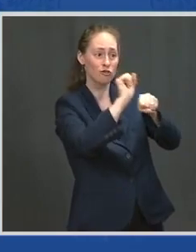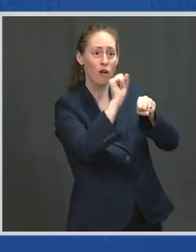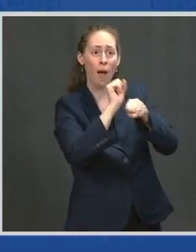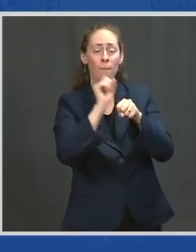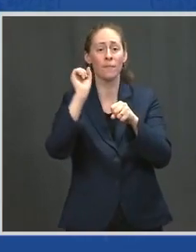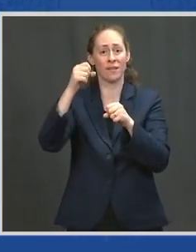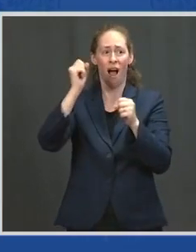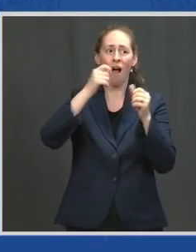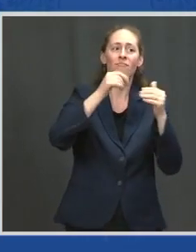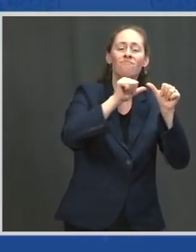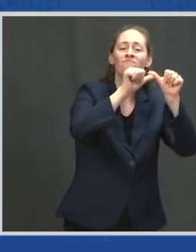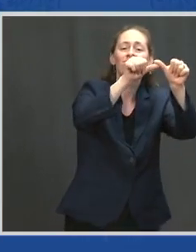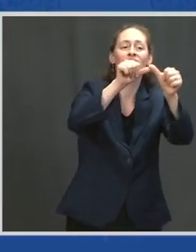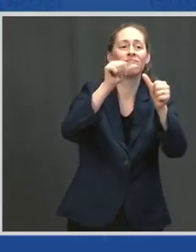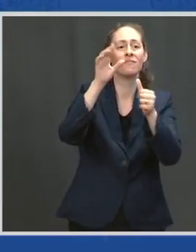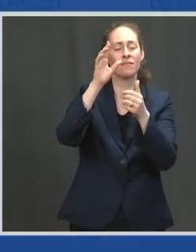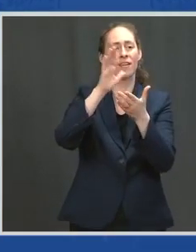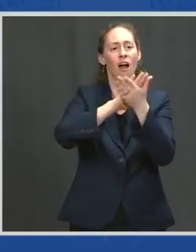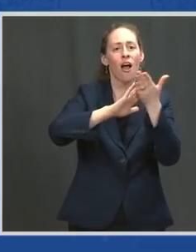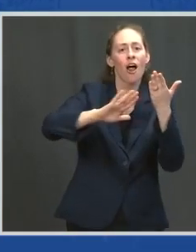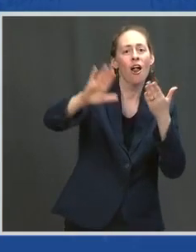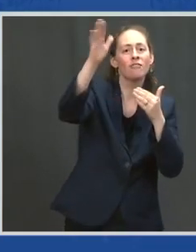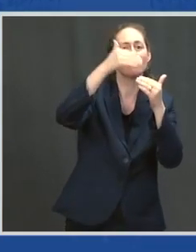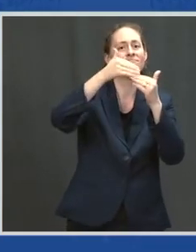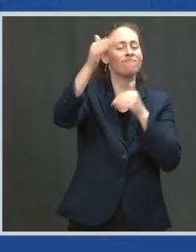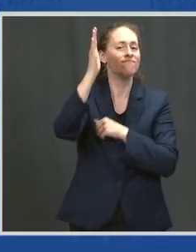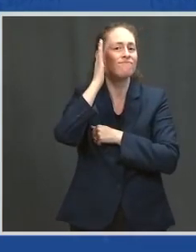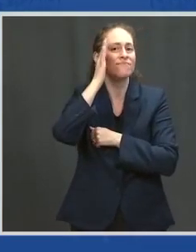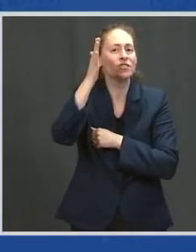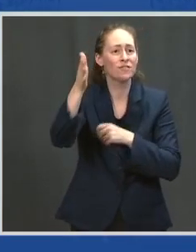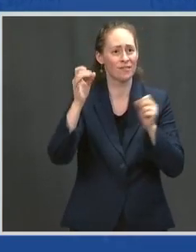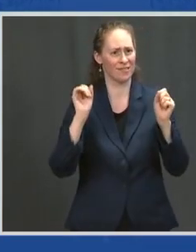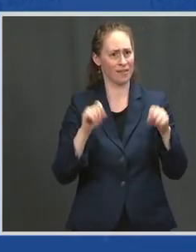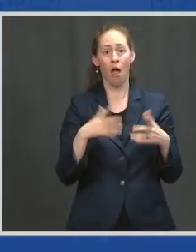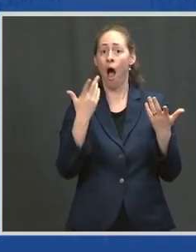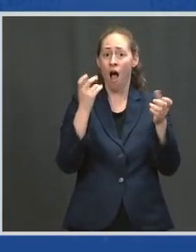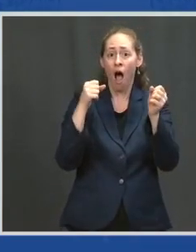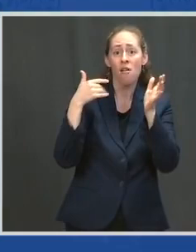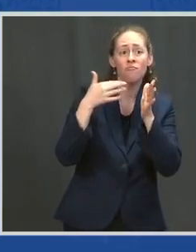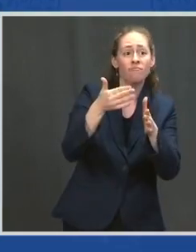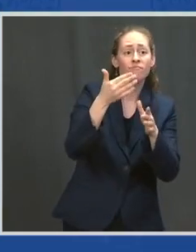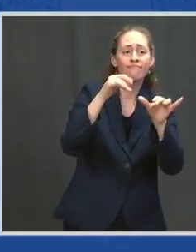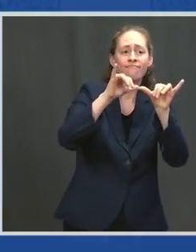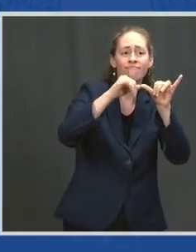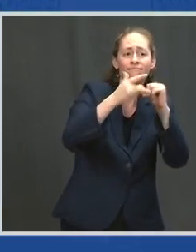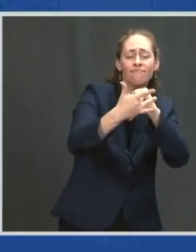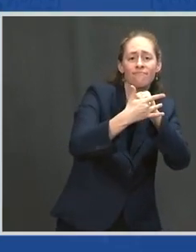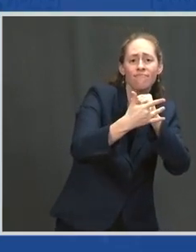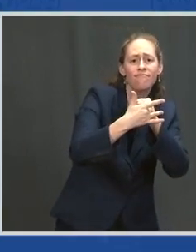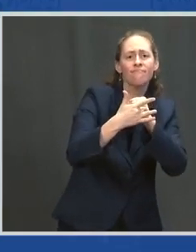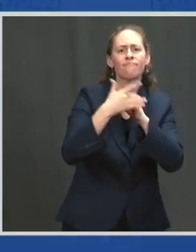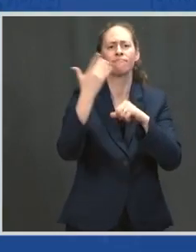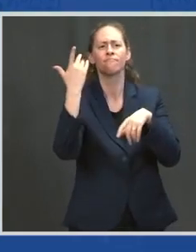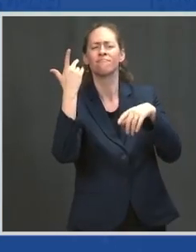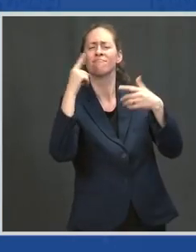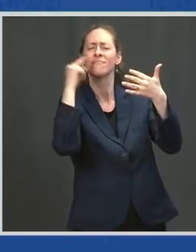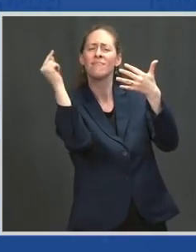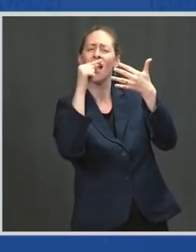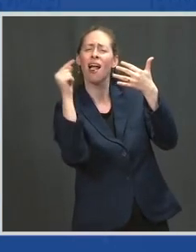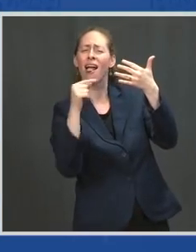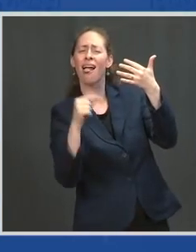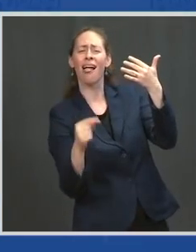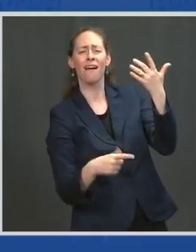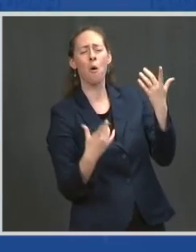industries of the future, healthcare, IT, cybersecurity, you name it. Look, another example. For